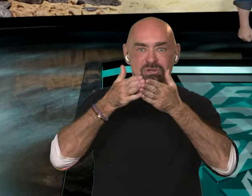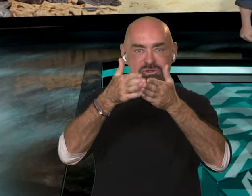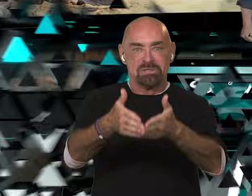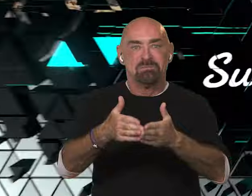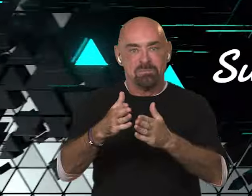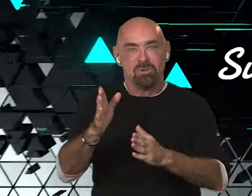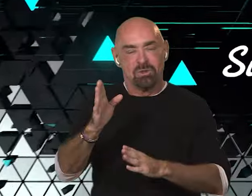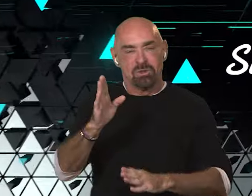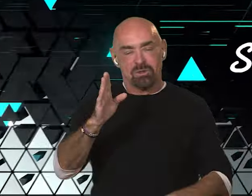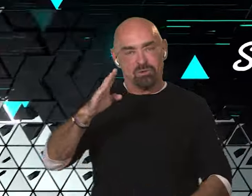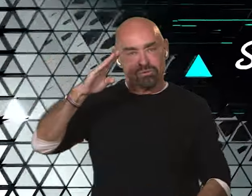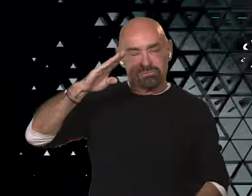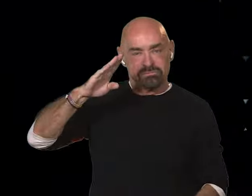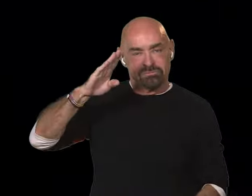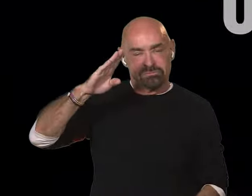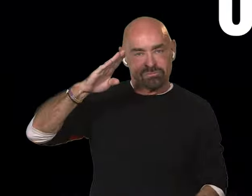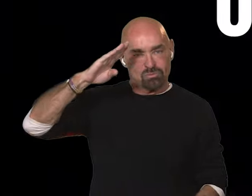Extermination.